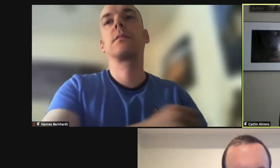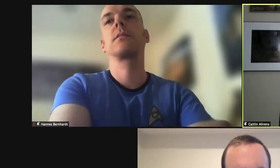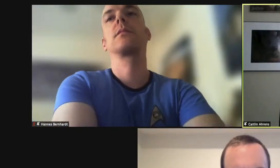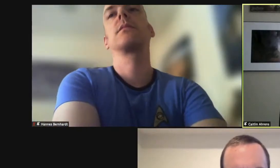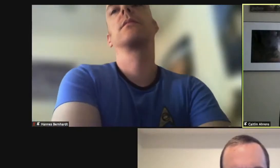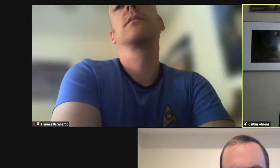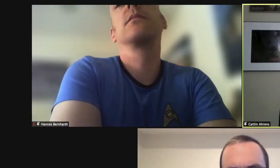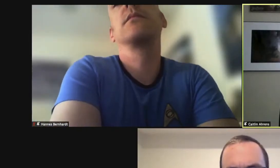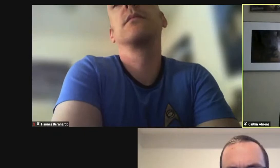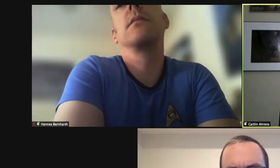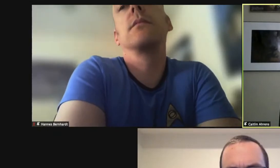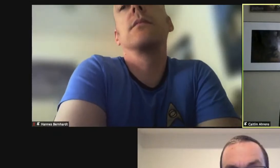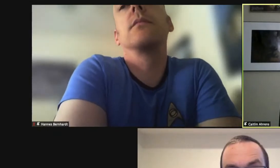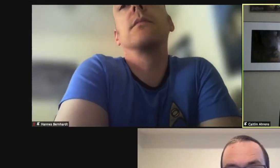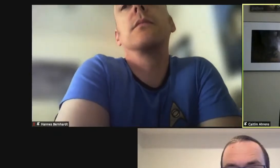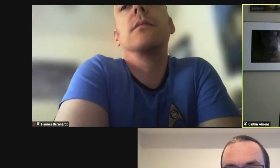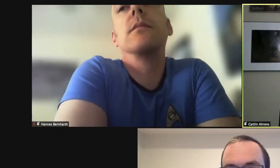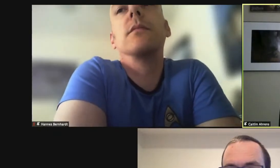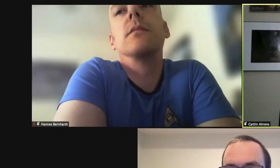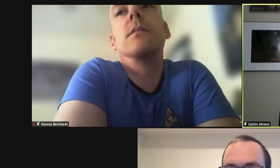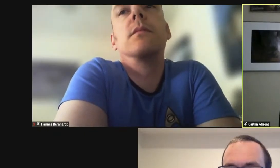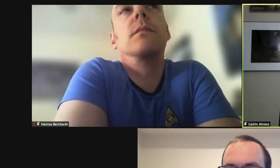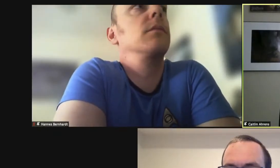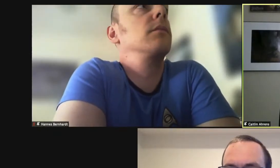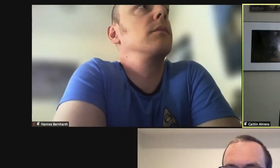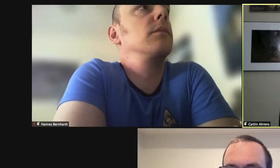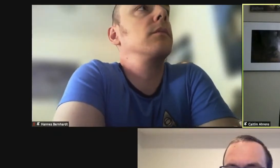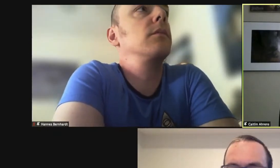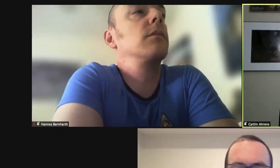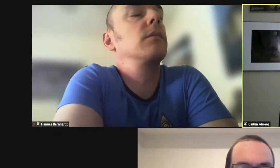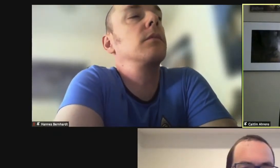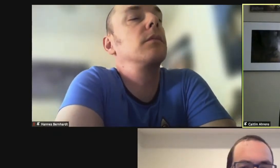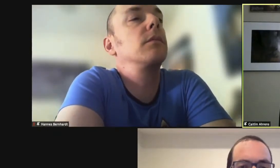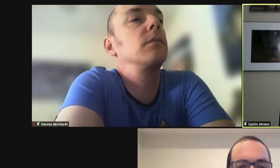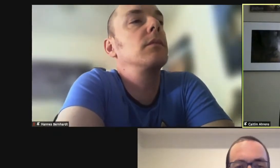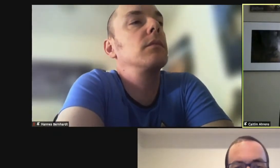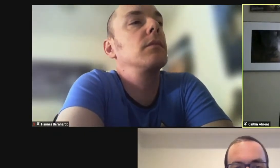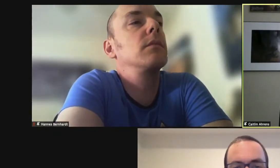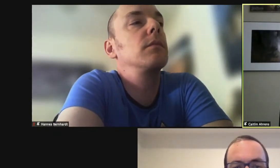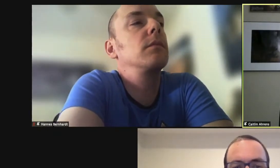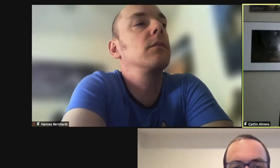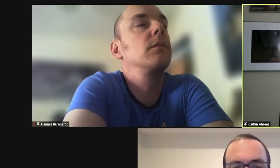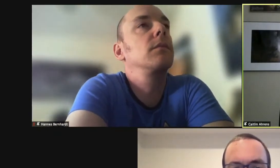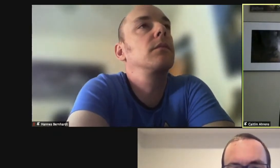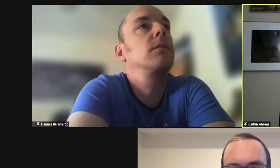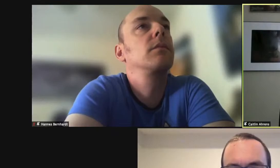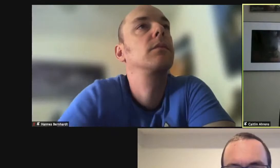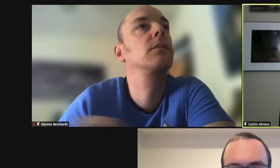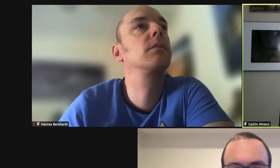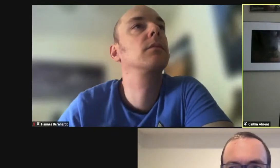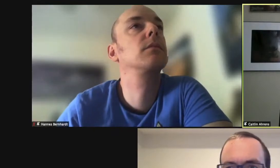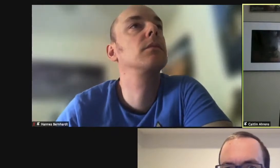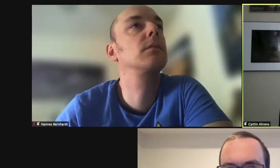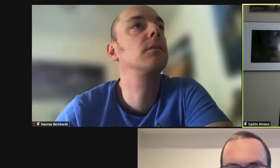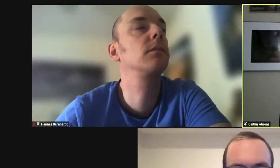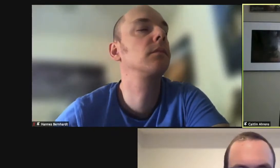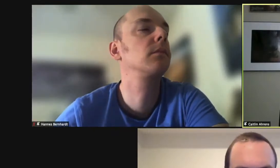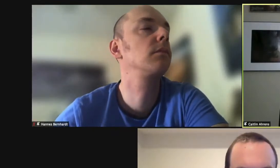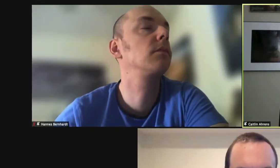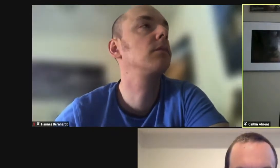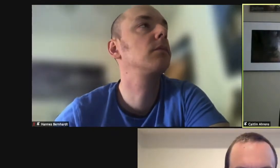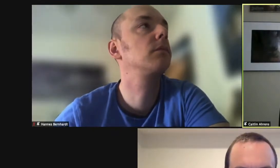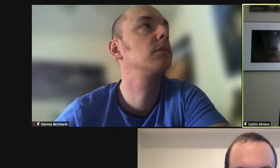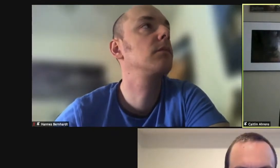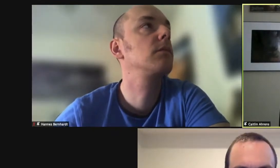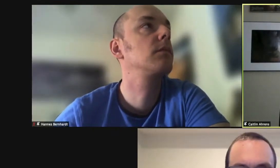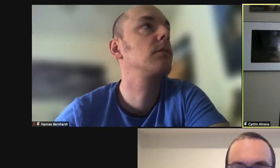can be. But once hopefully Trailblazer and Viper get there, then we'll have hopefully some higher